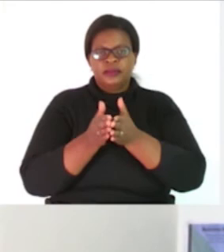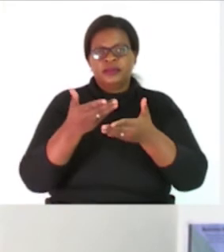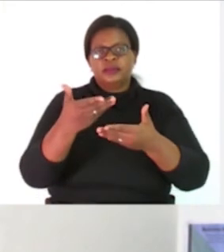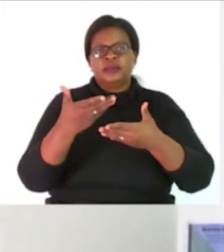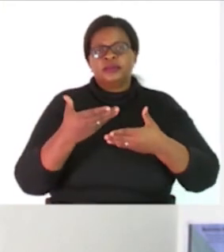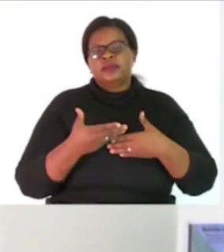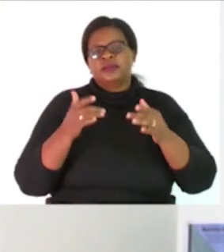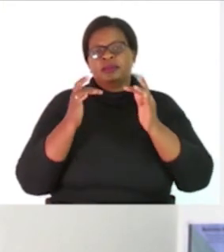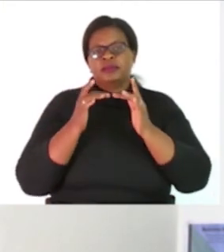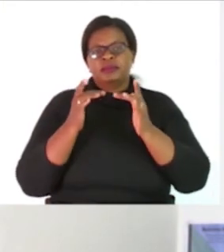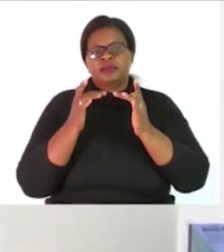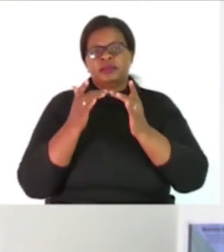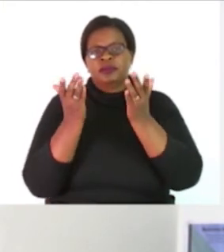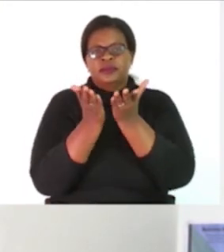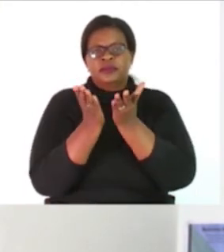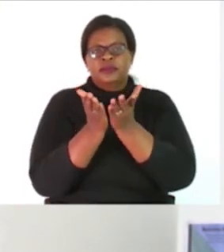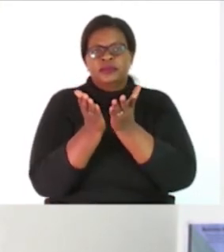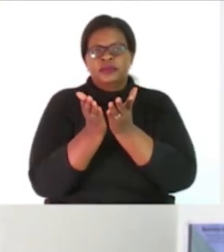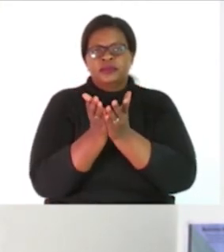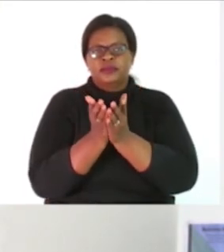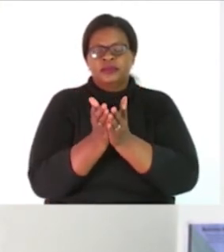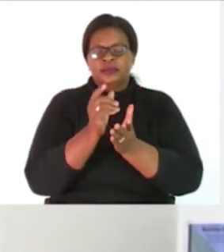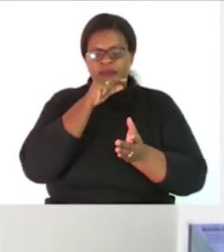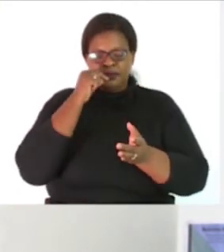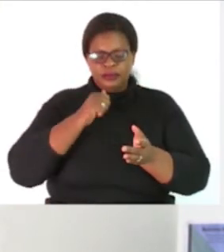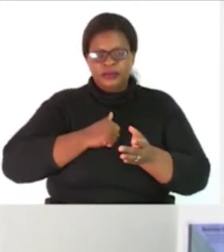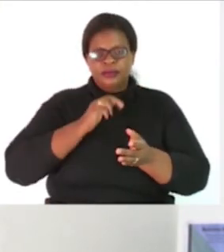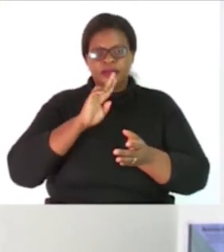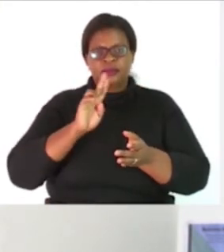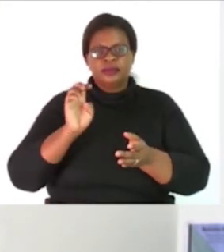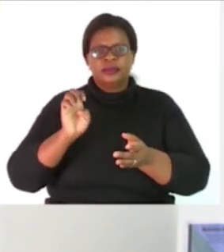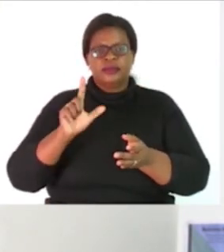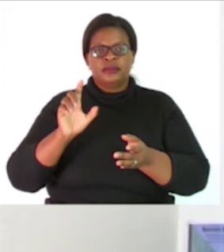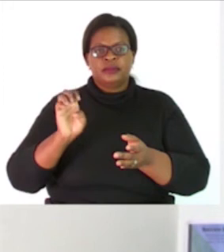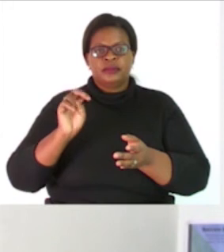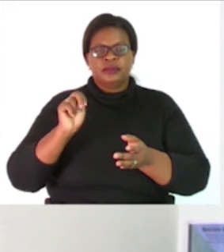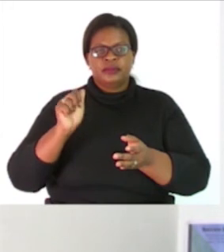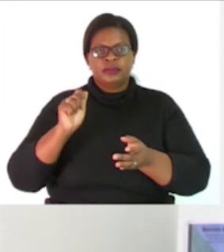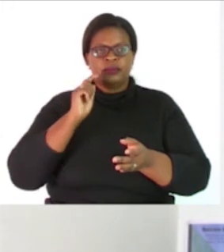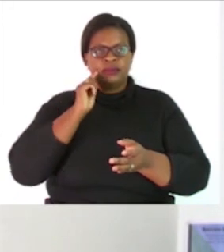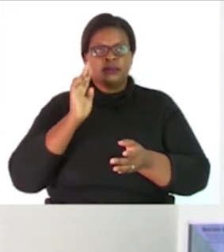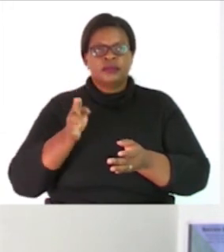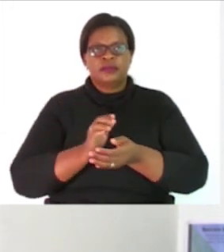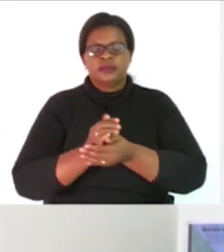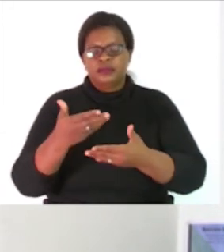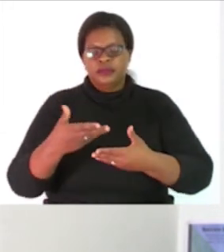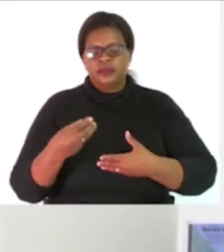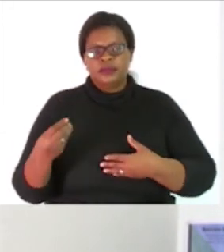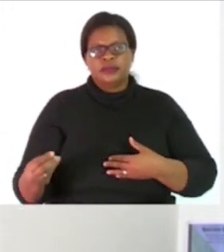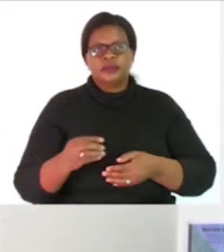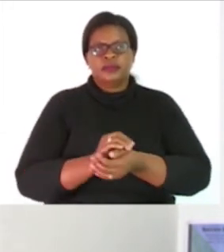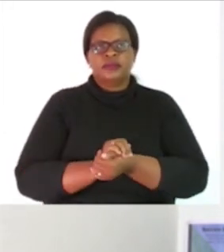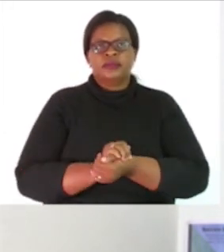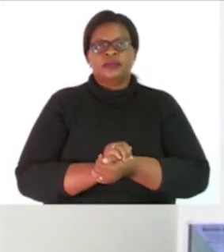Welcome to My Zone Online School. My name is Ismail Topoli, and also welcome to Pamwene.